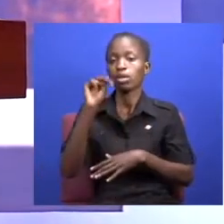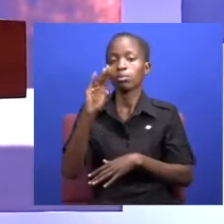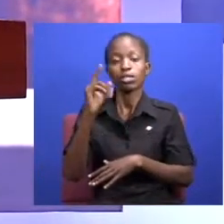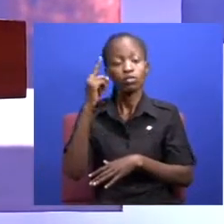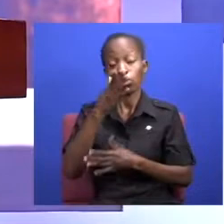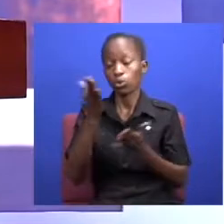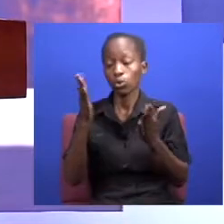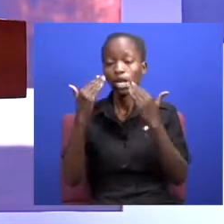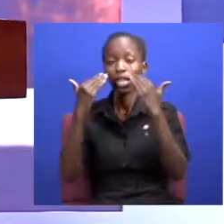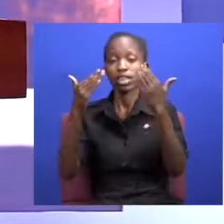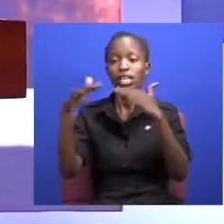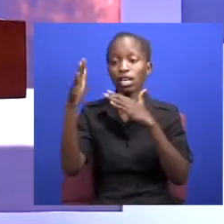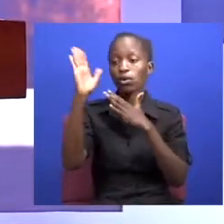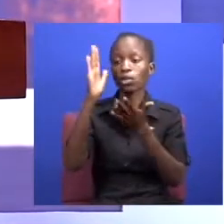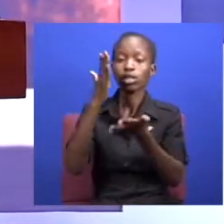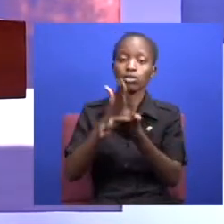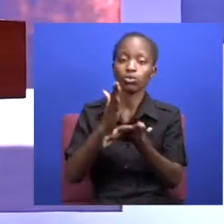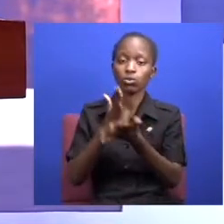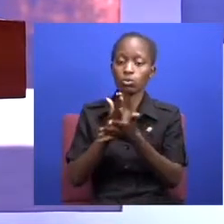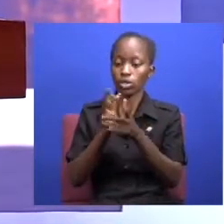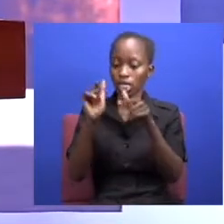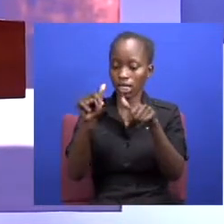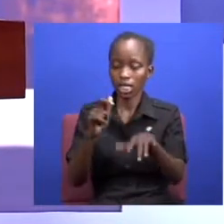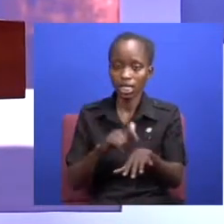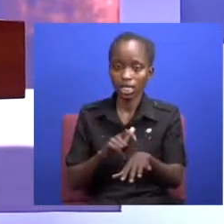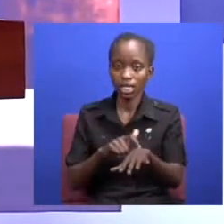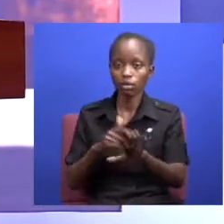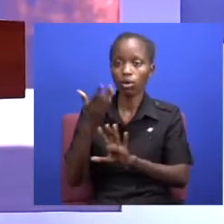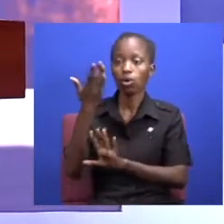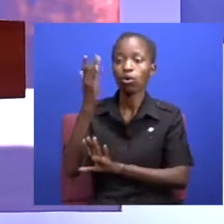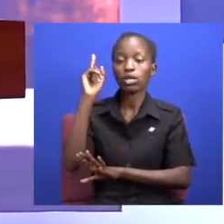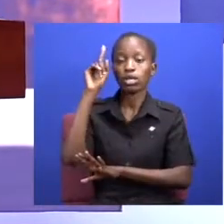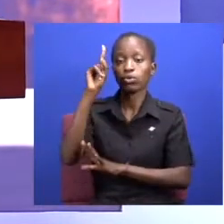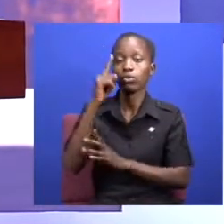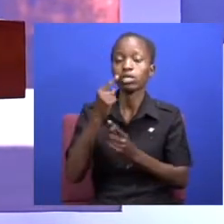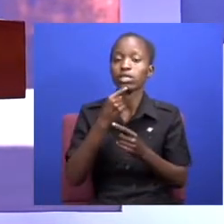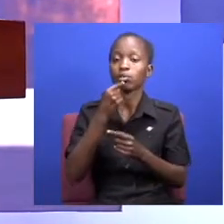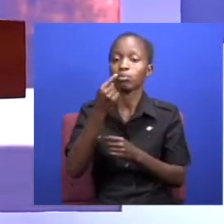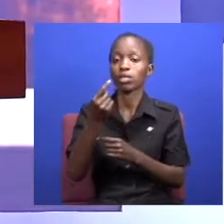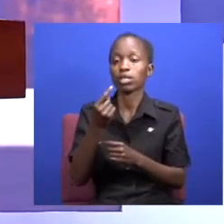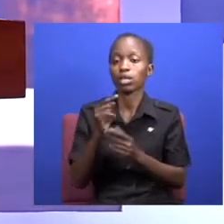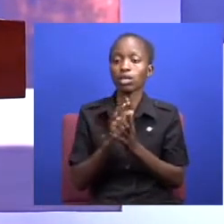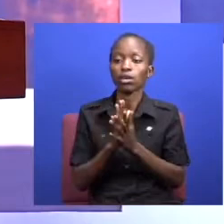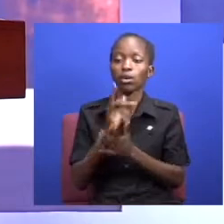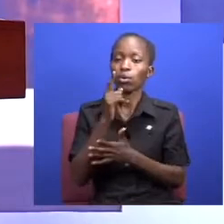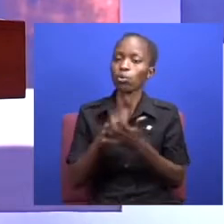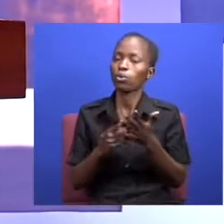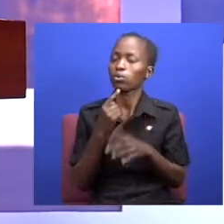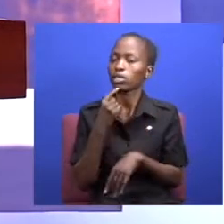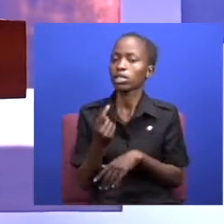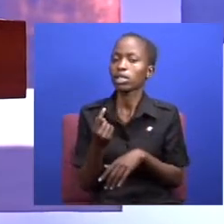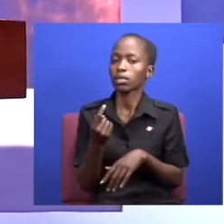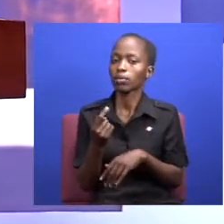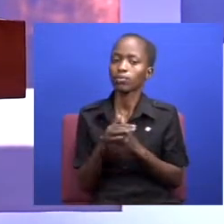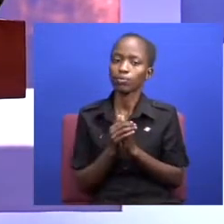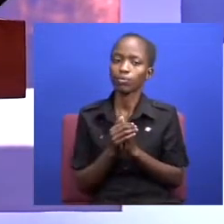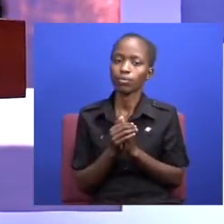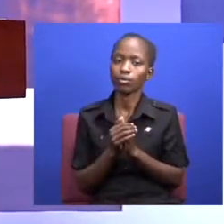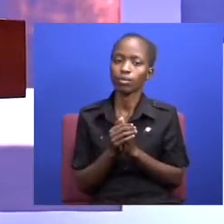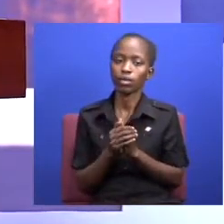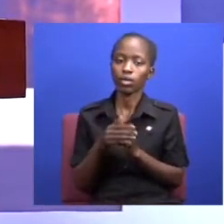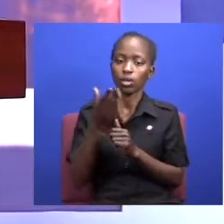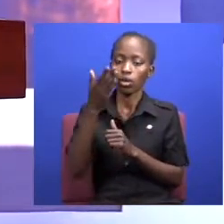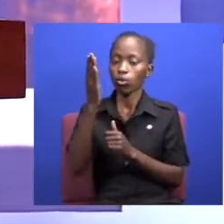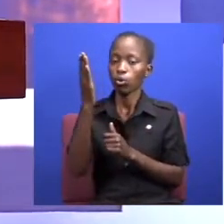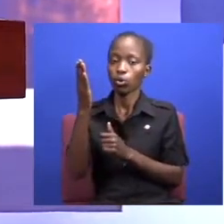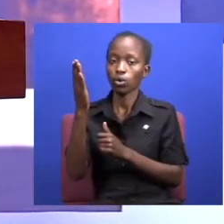you today. And I just thank God that indeed in this season, God is speaking. What I would call it is